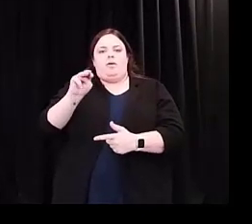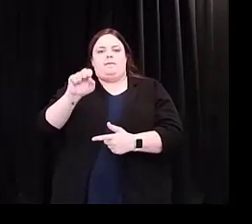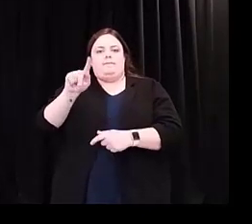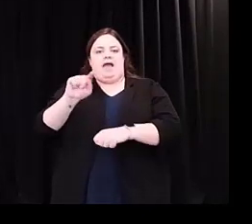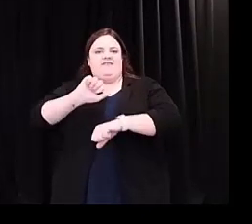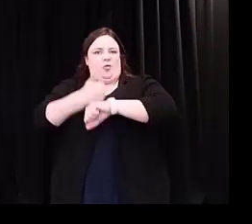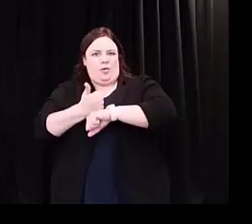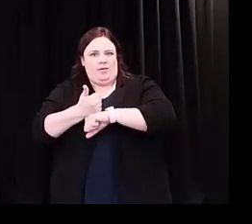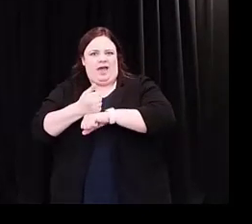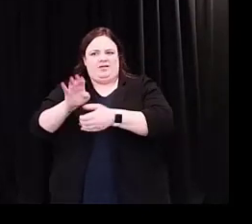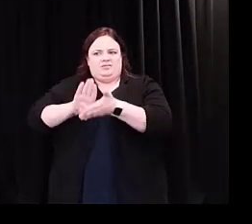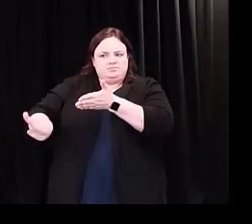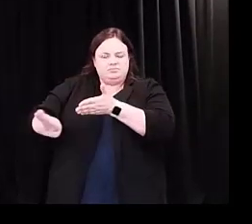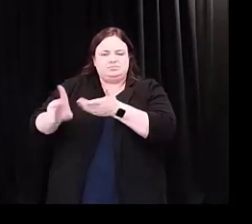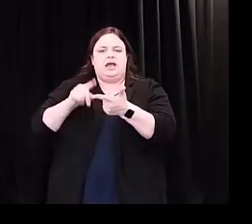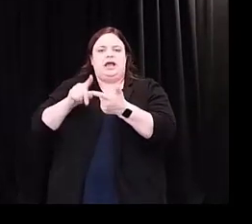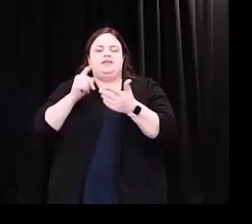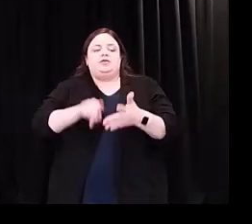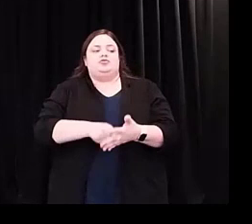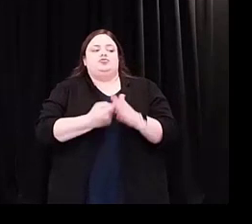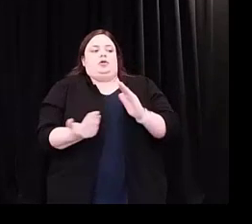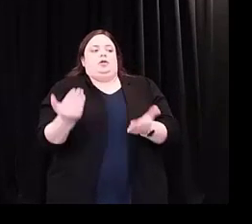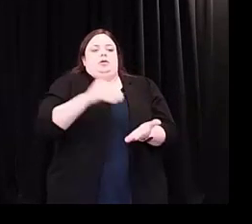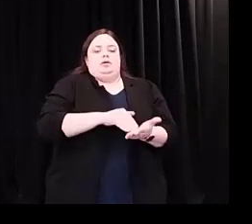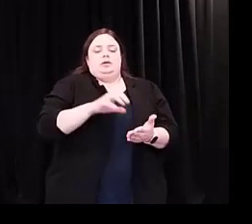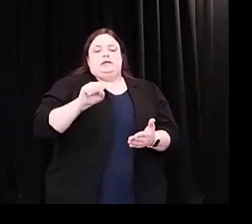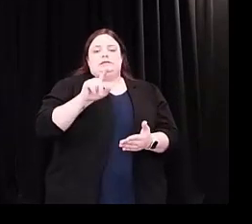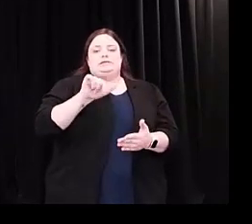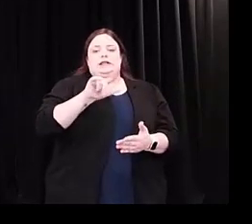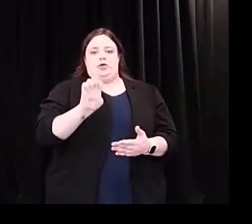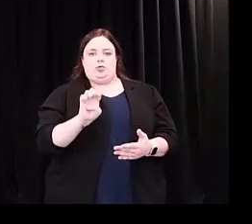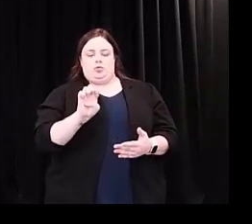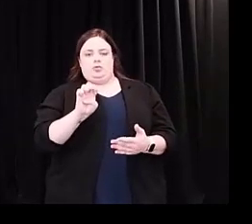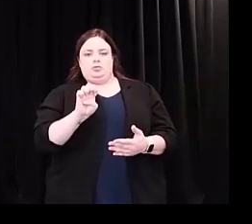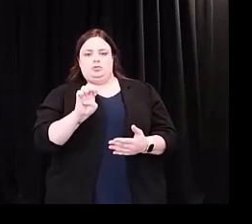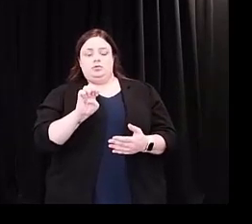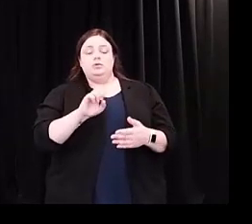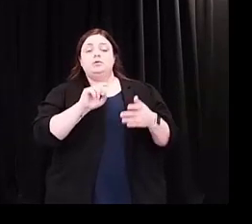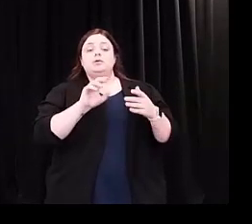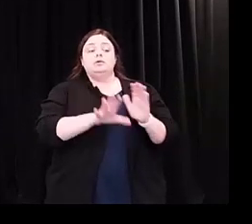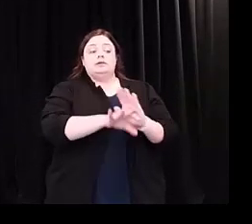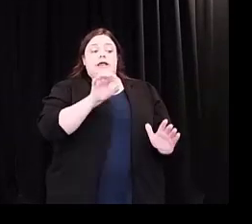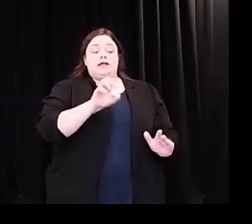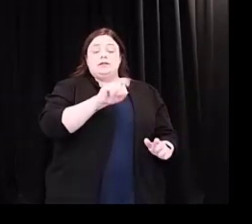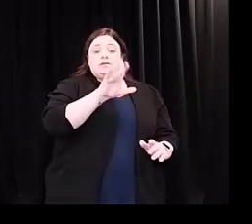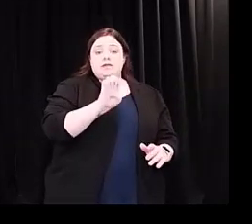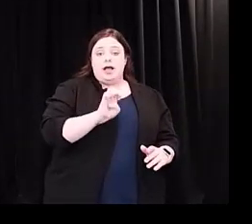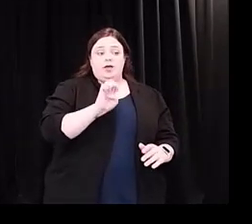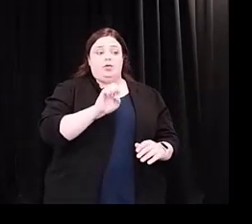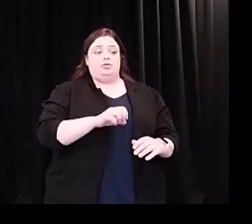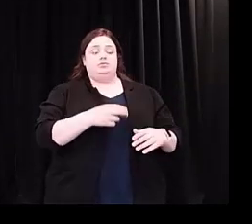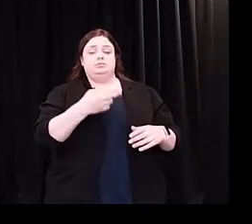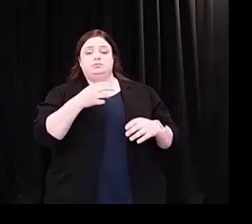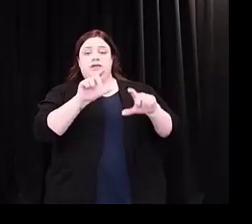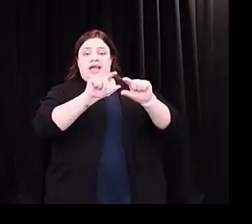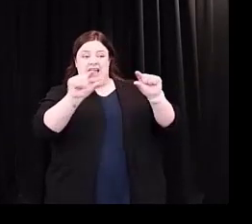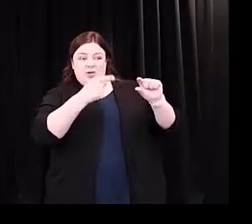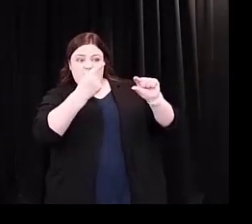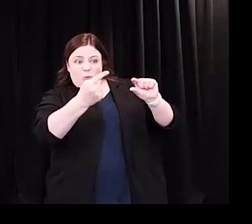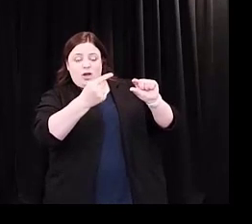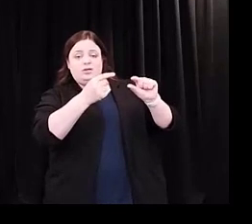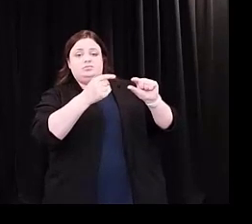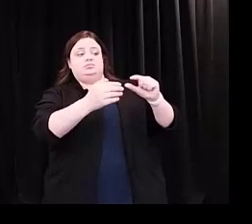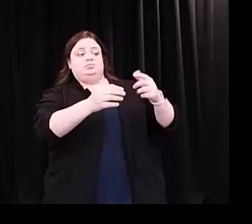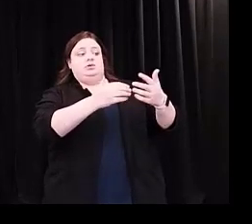out, and then go back in and start restyling it. So we select the styles, heading 1, and then we'll go on to heading